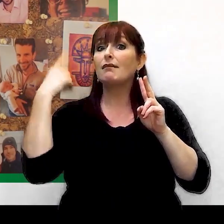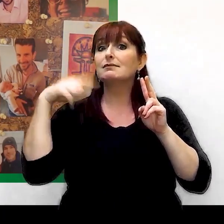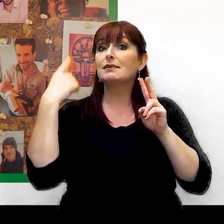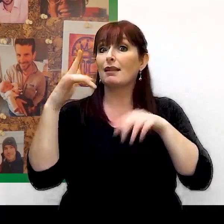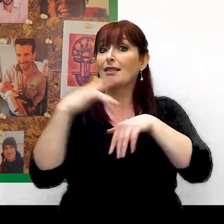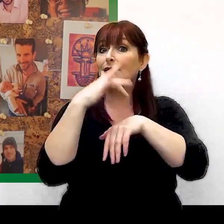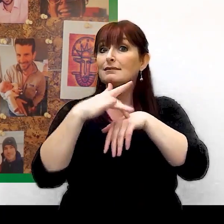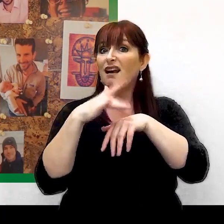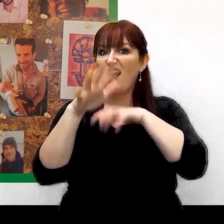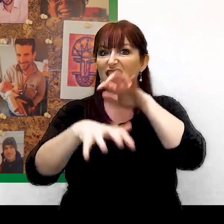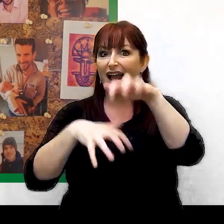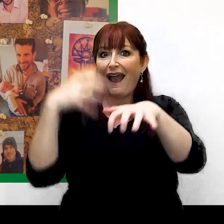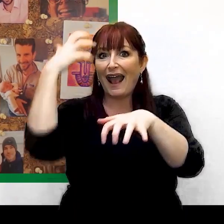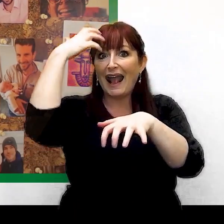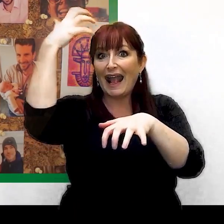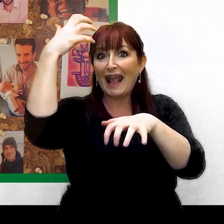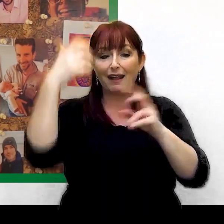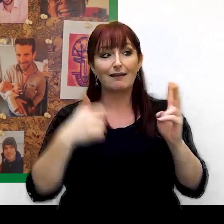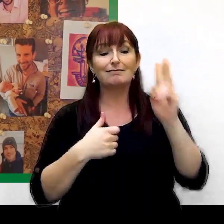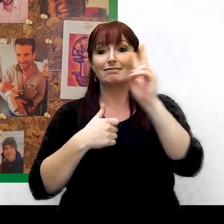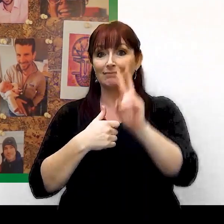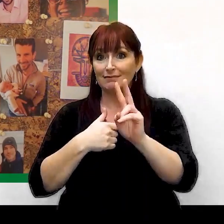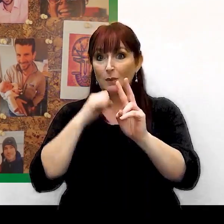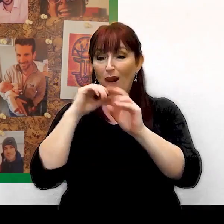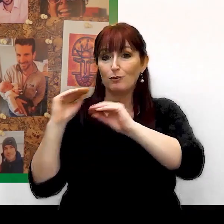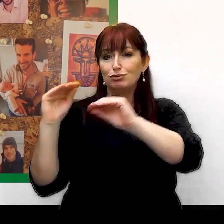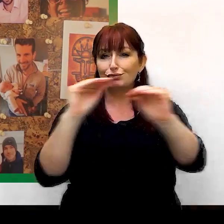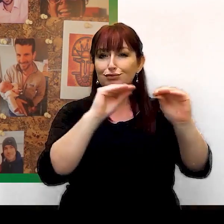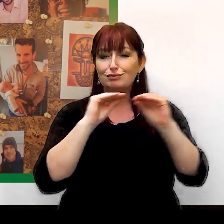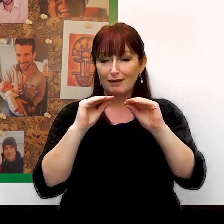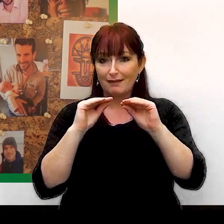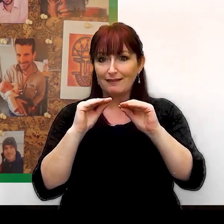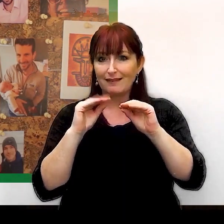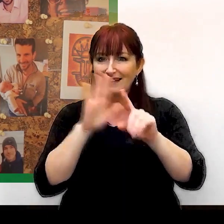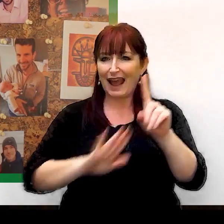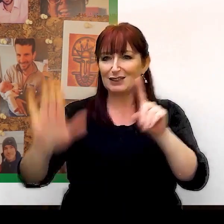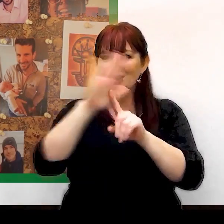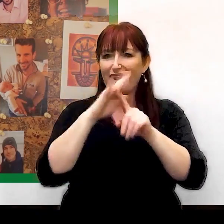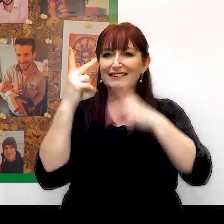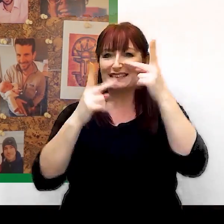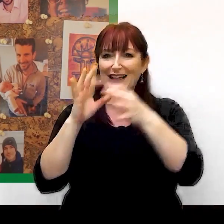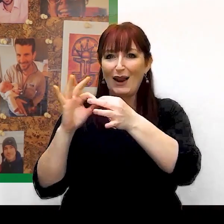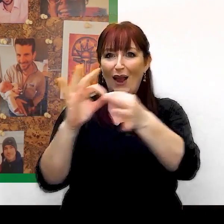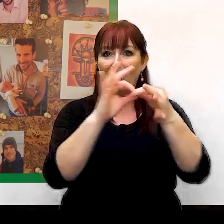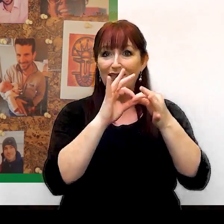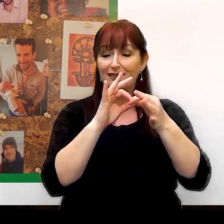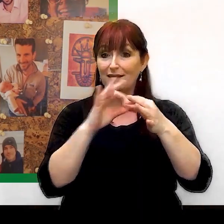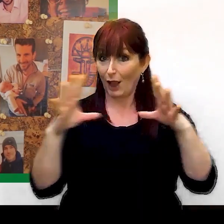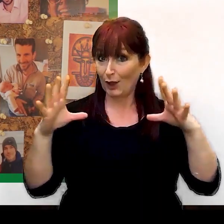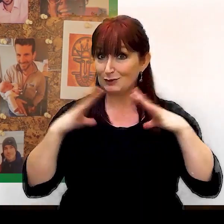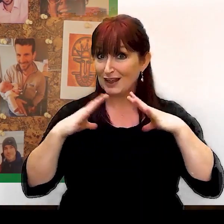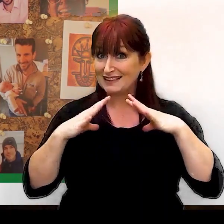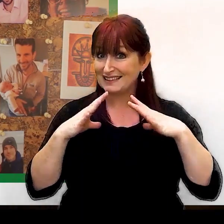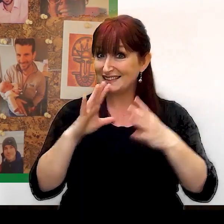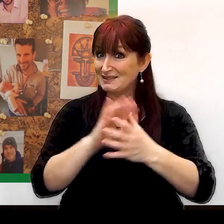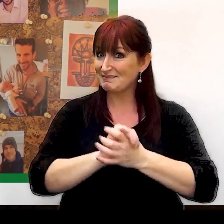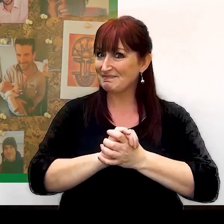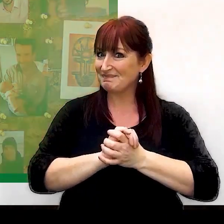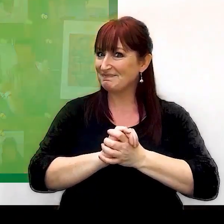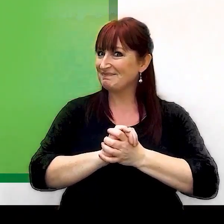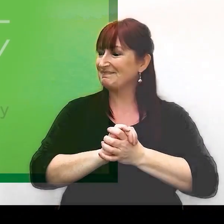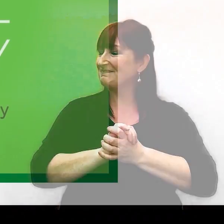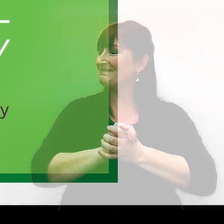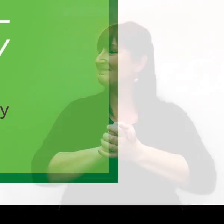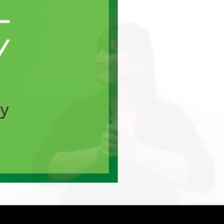End cast of The Lion King, who are going to lead us in a big national sing-along. I hope your voices are